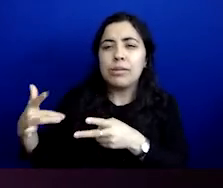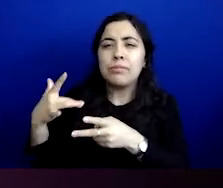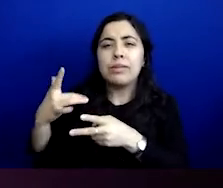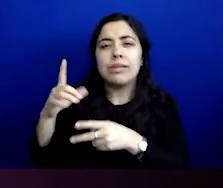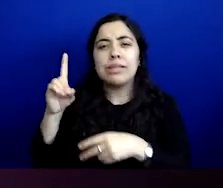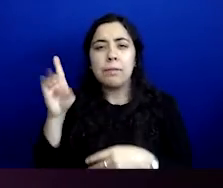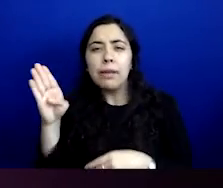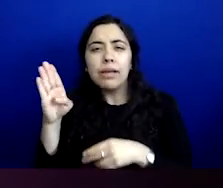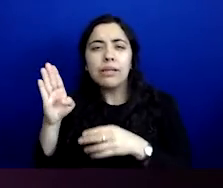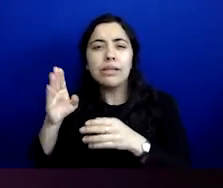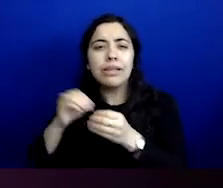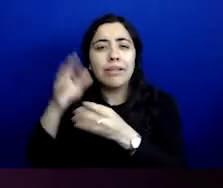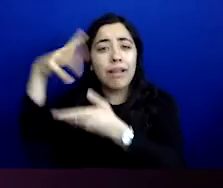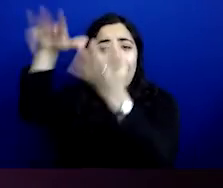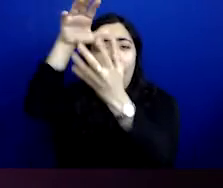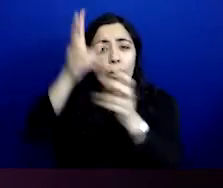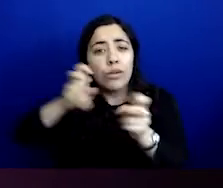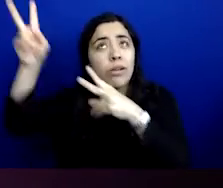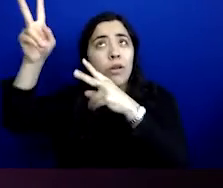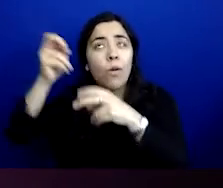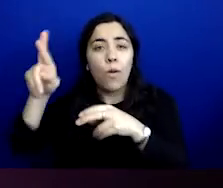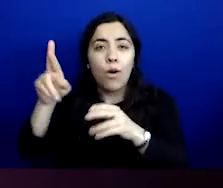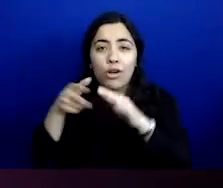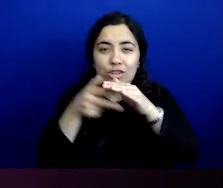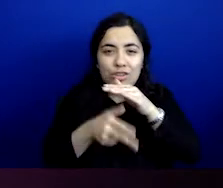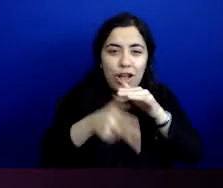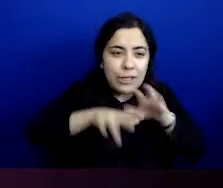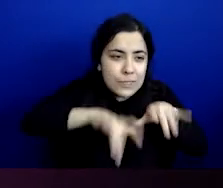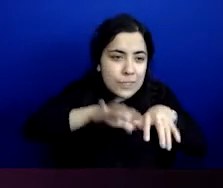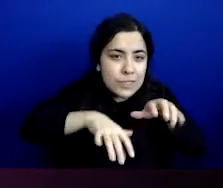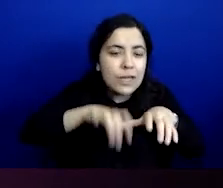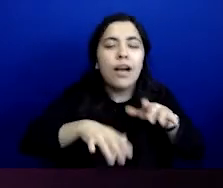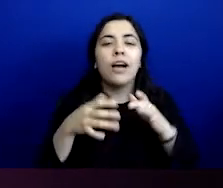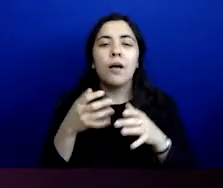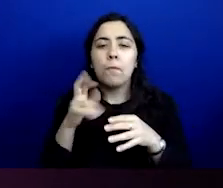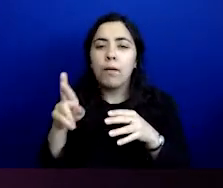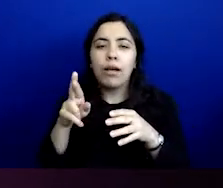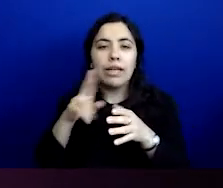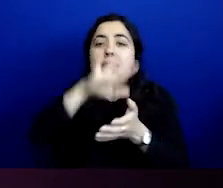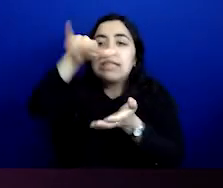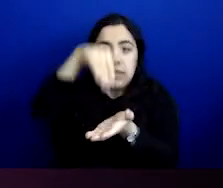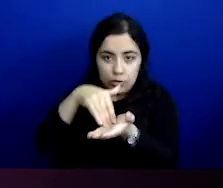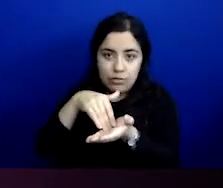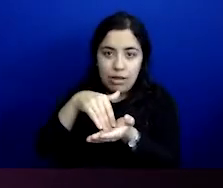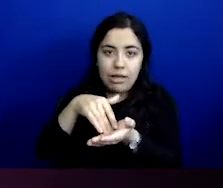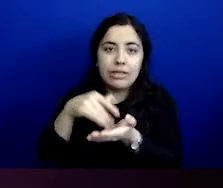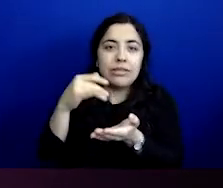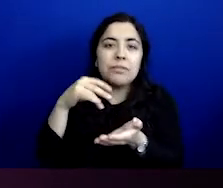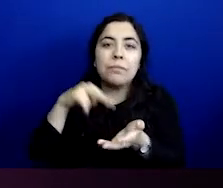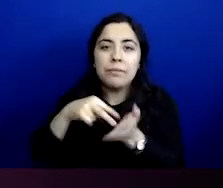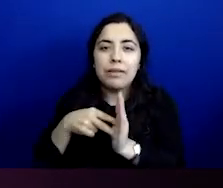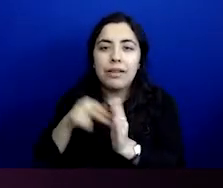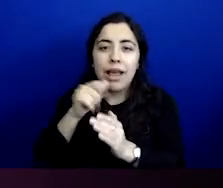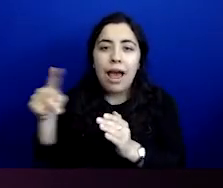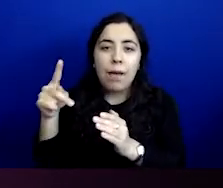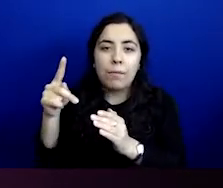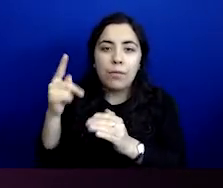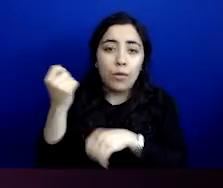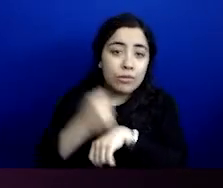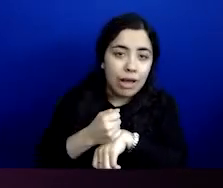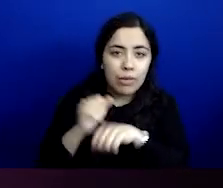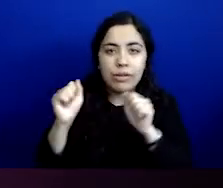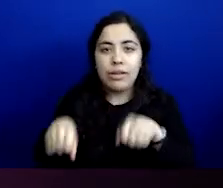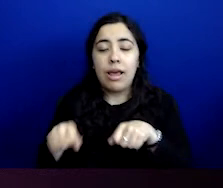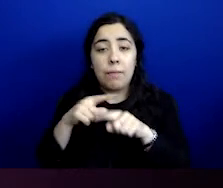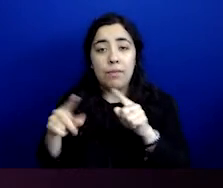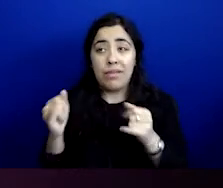cloud, or maybe they're running in our garage somewhere, but they're centralized and our application goes down. But this is kind of where we are based